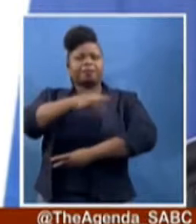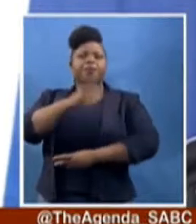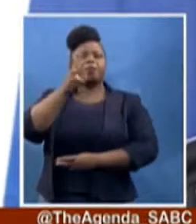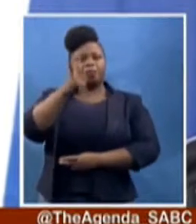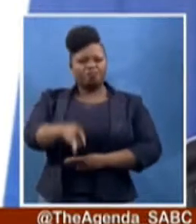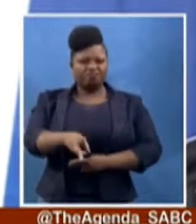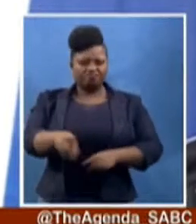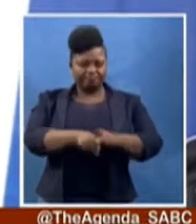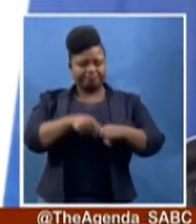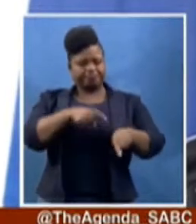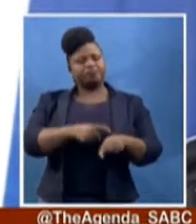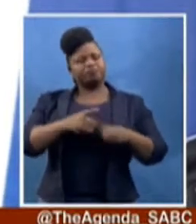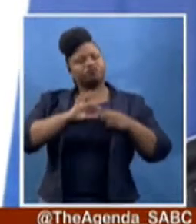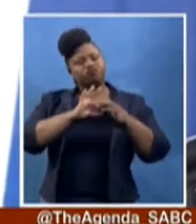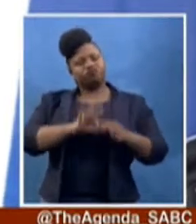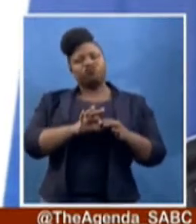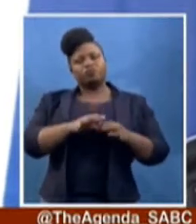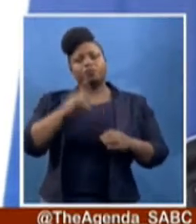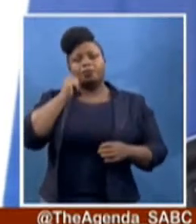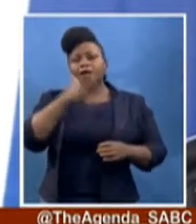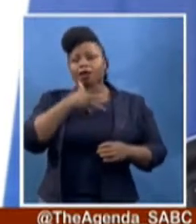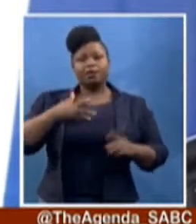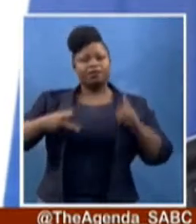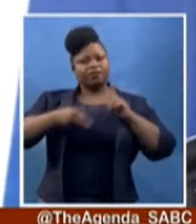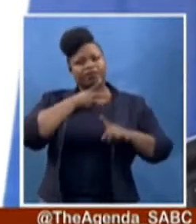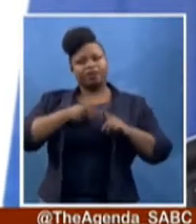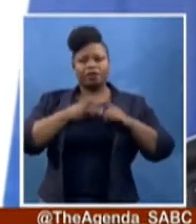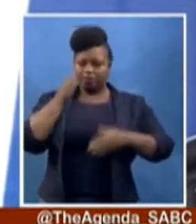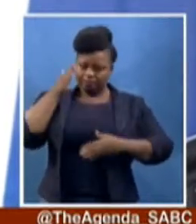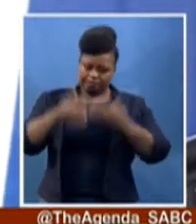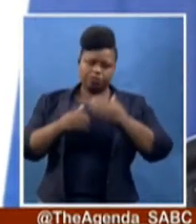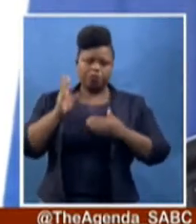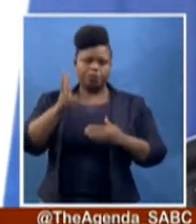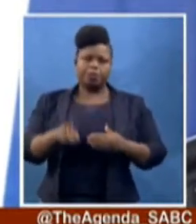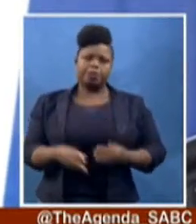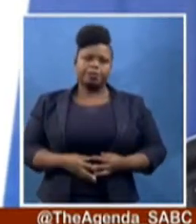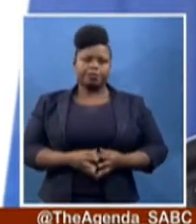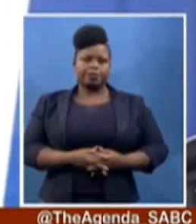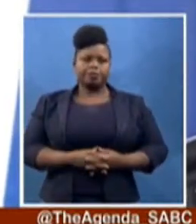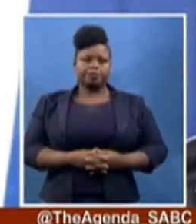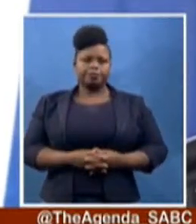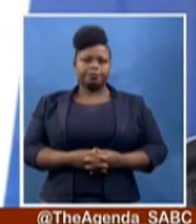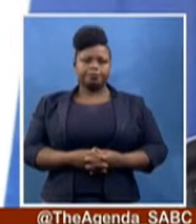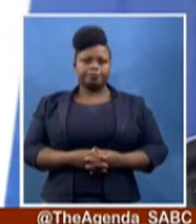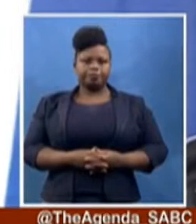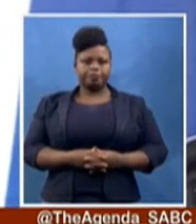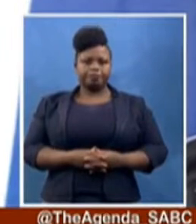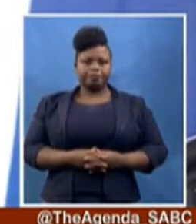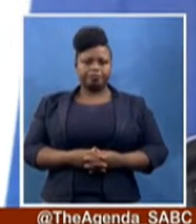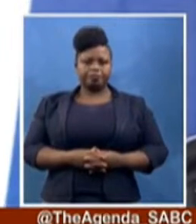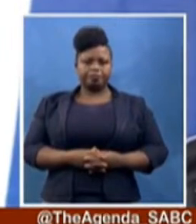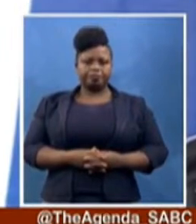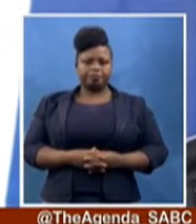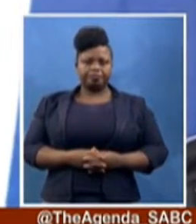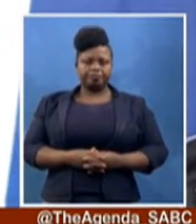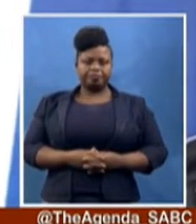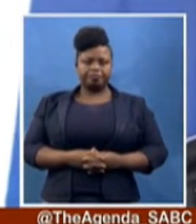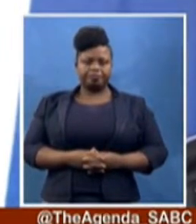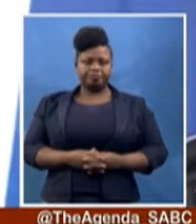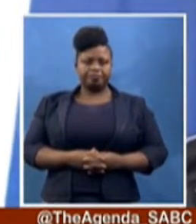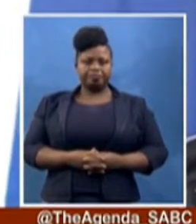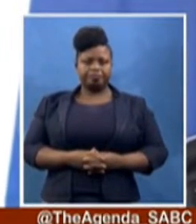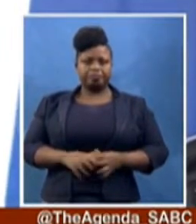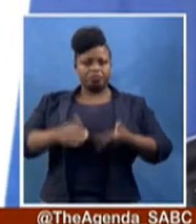gender-based violence. The community of Free State, this